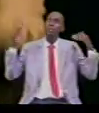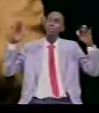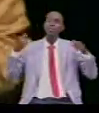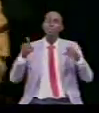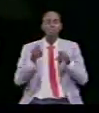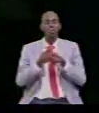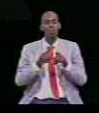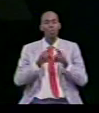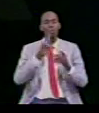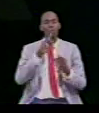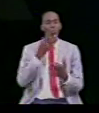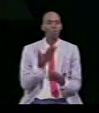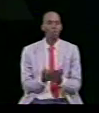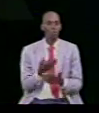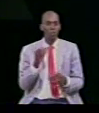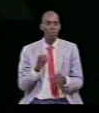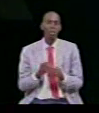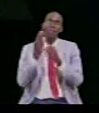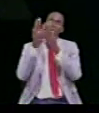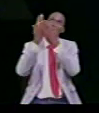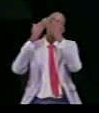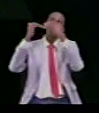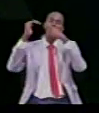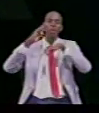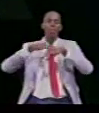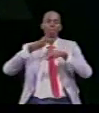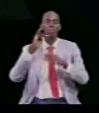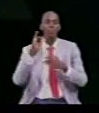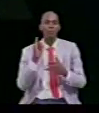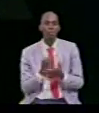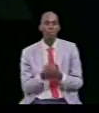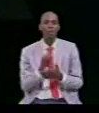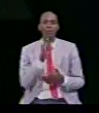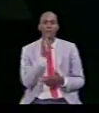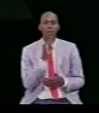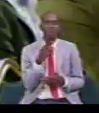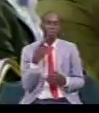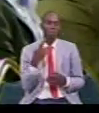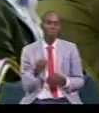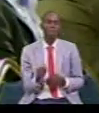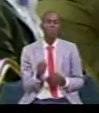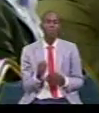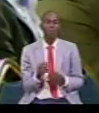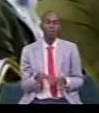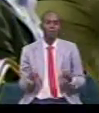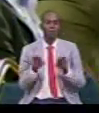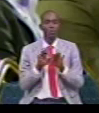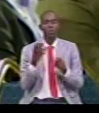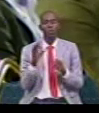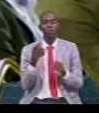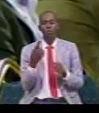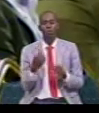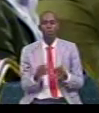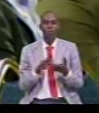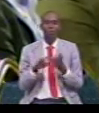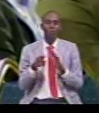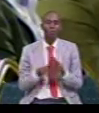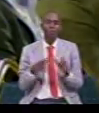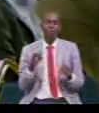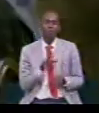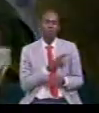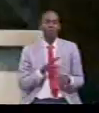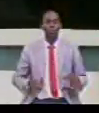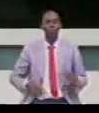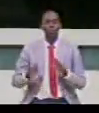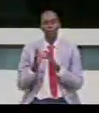there in heaven. That's the value of the forgiveness of the Lord Jesus Christ.